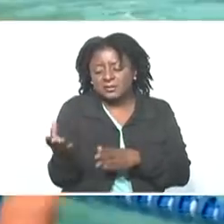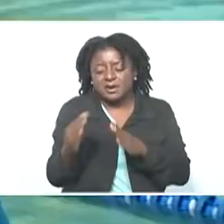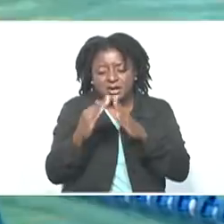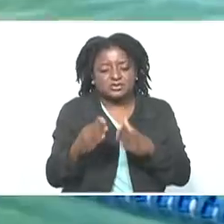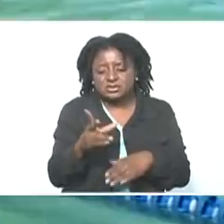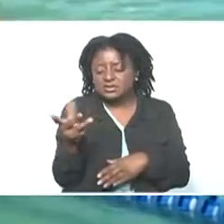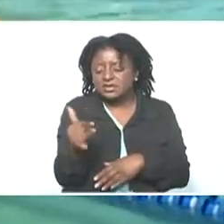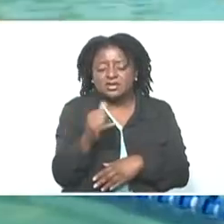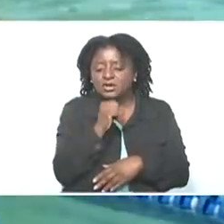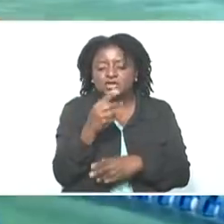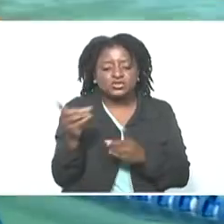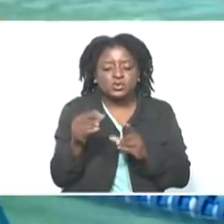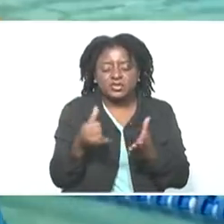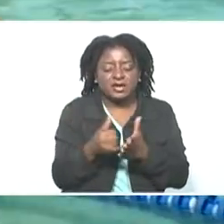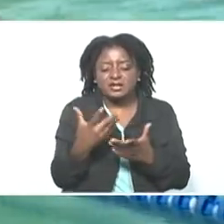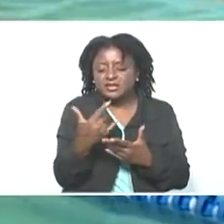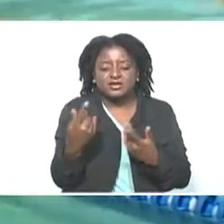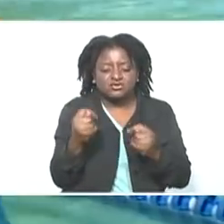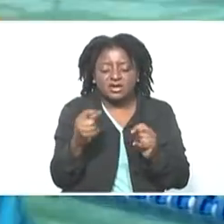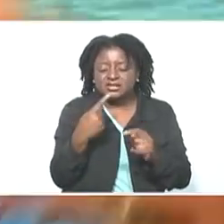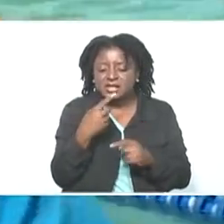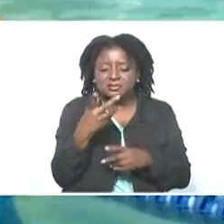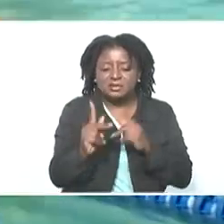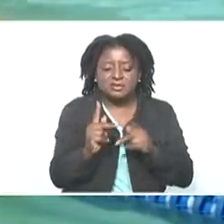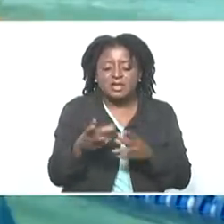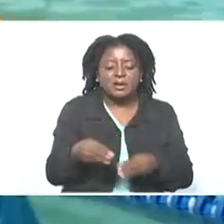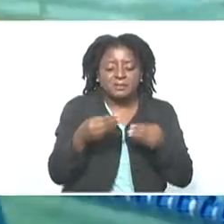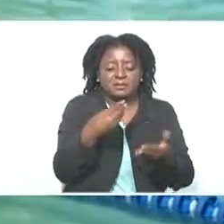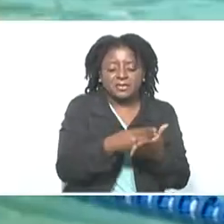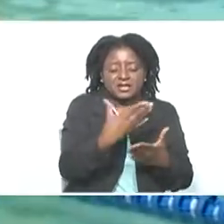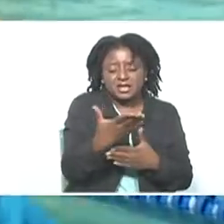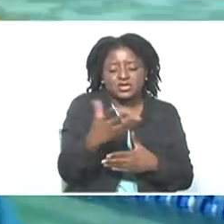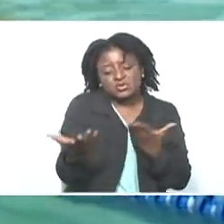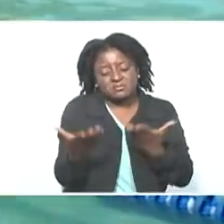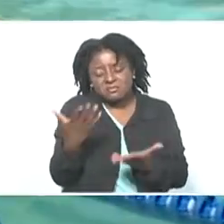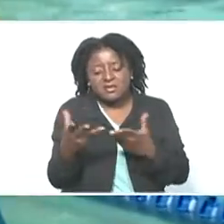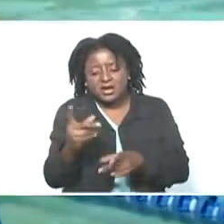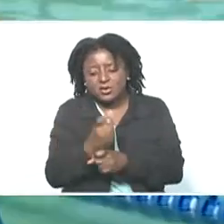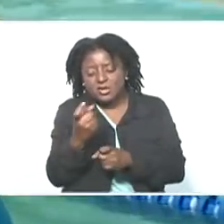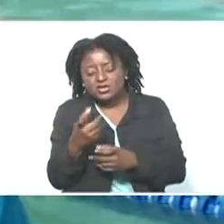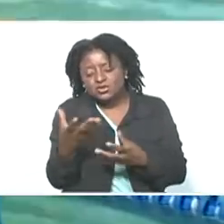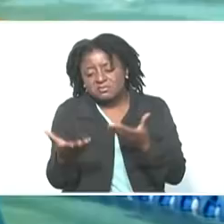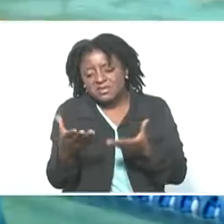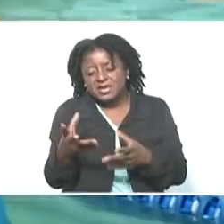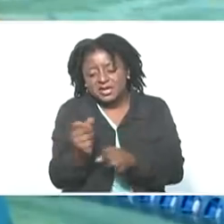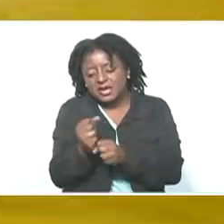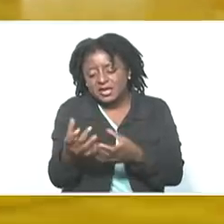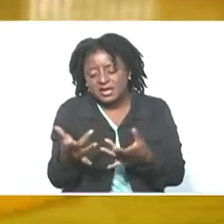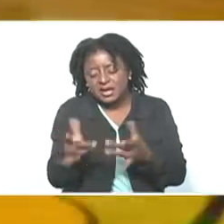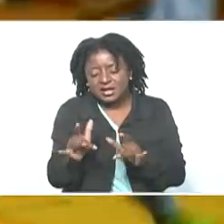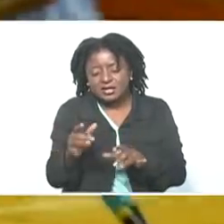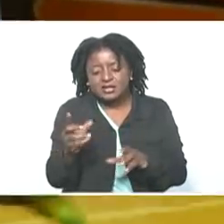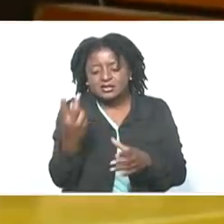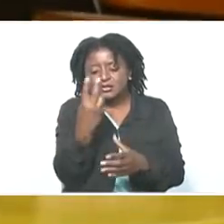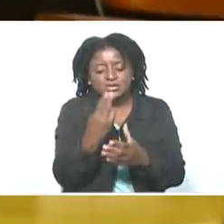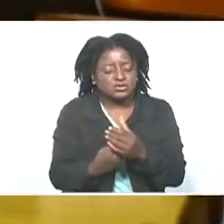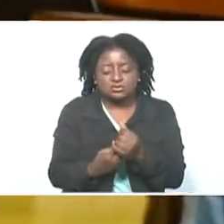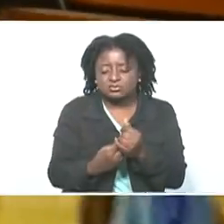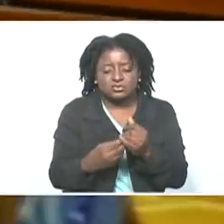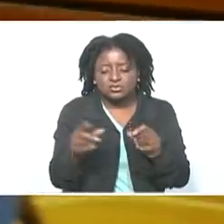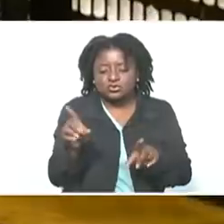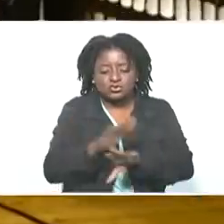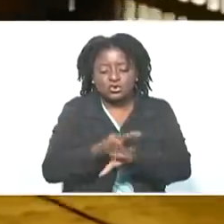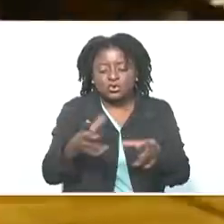that. Your numbers house is trying to tell people, okay, put money here and you might win, try to get lucky. Those two don't go together. No stress that we